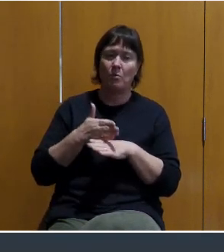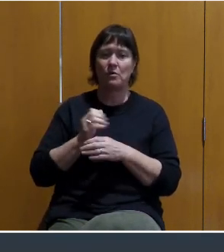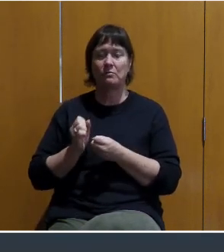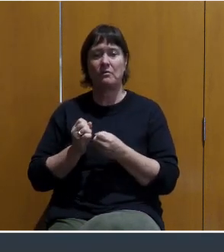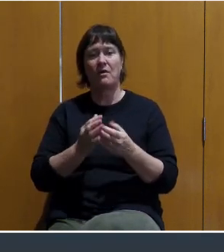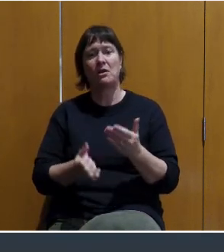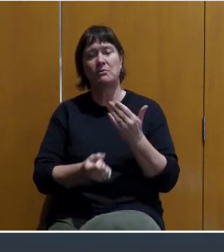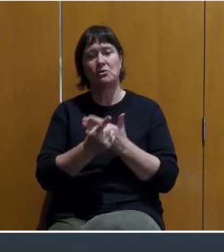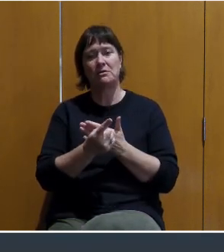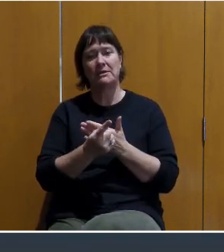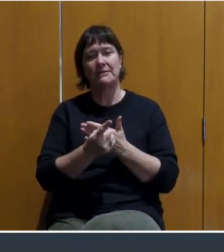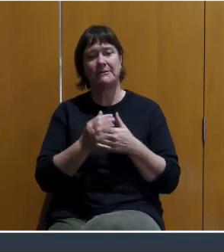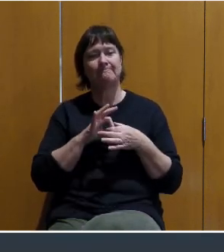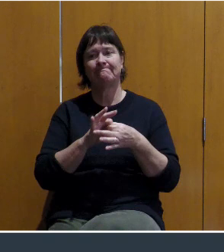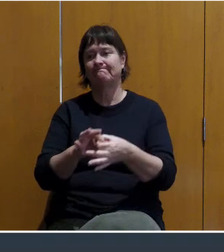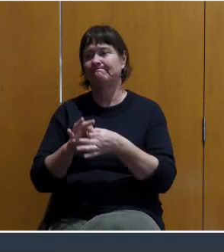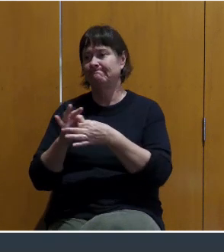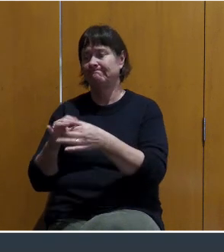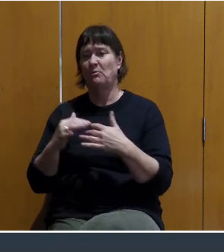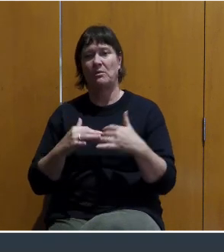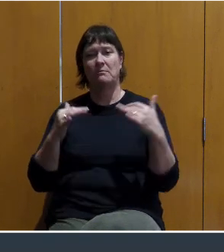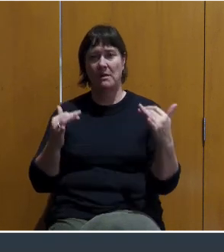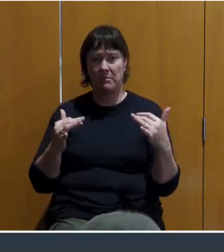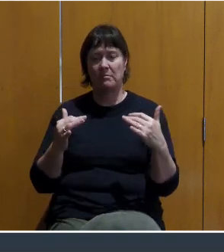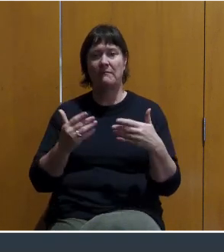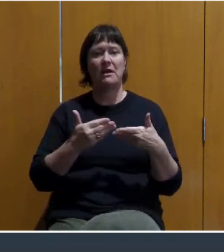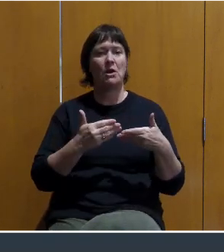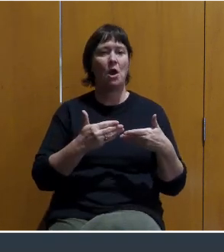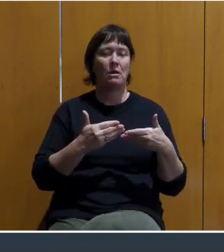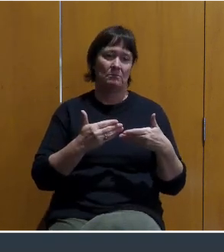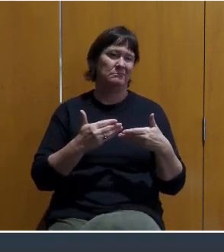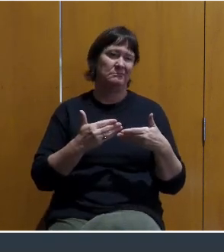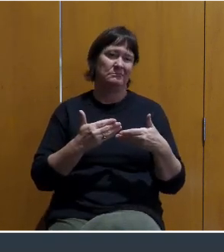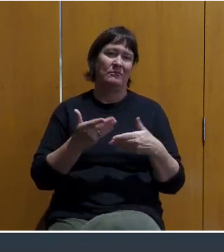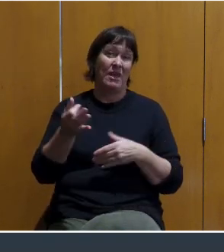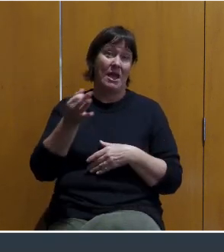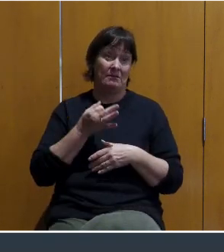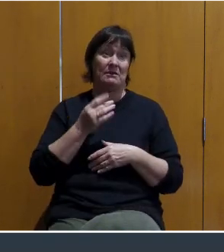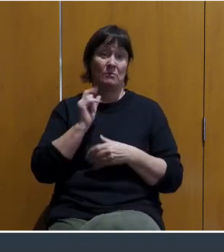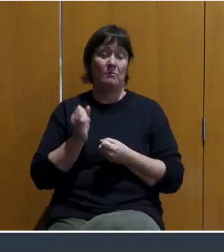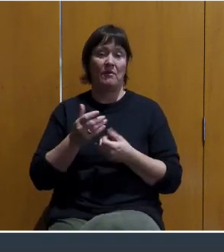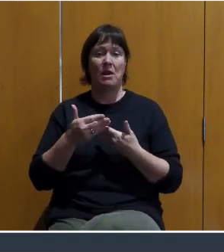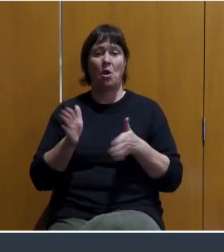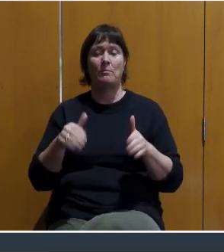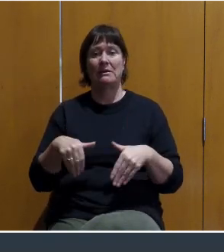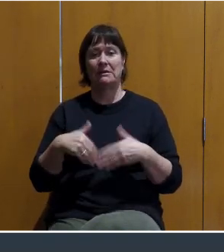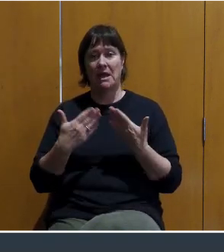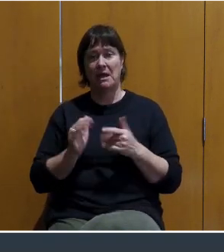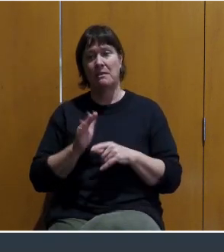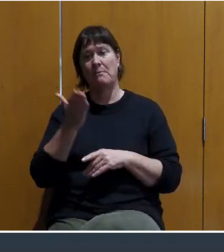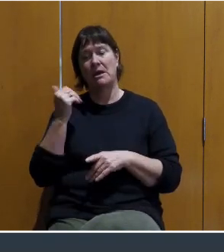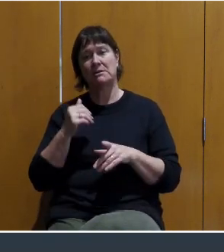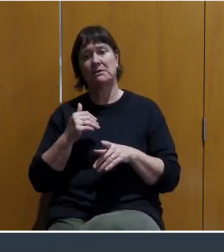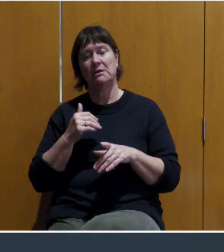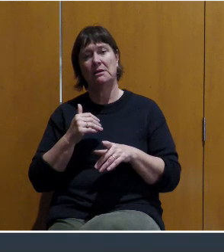providing opportunities to engage with public, which included other open days if they requested them, in the past we've wanted to make sure